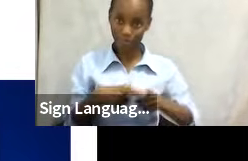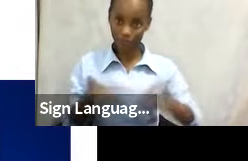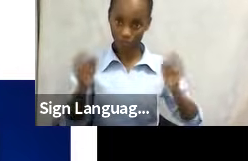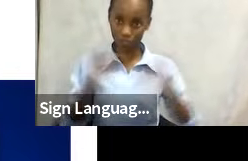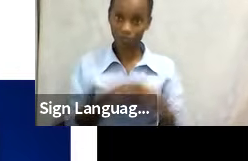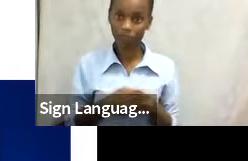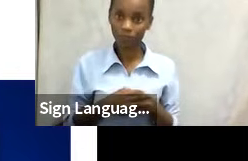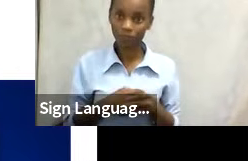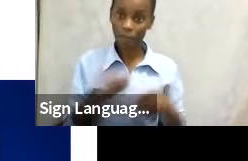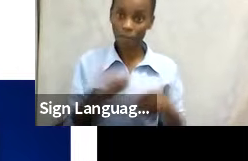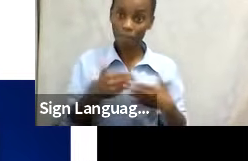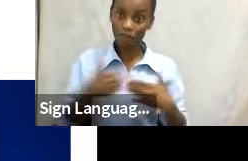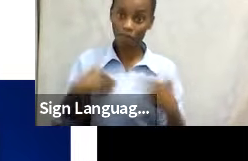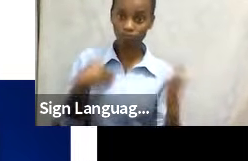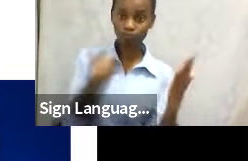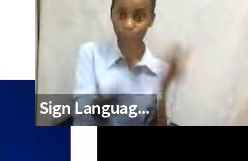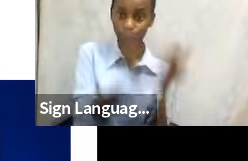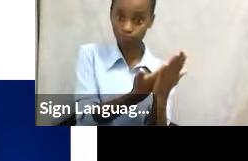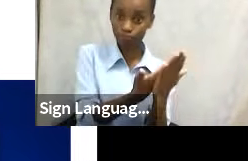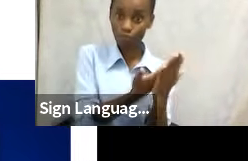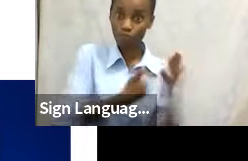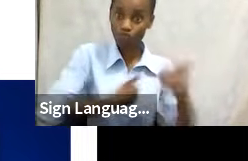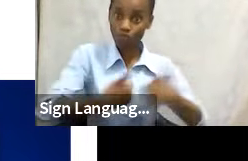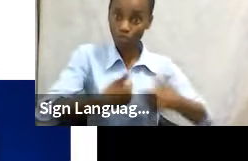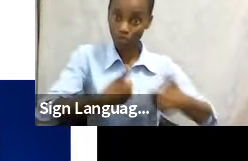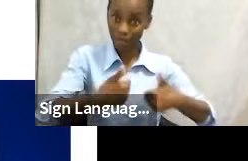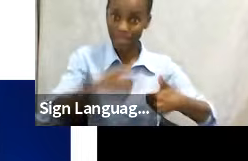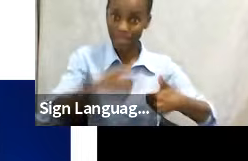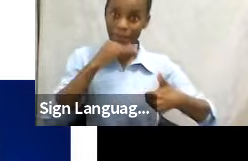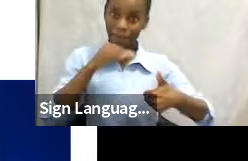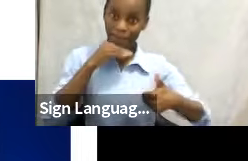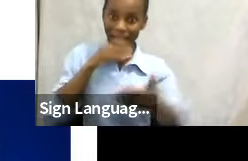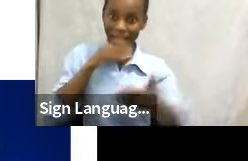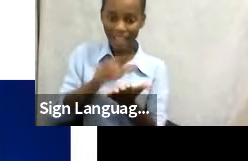can make a tax calculation based on the completed return